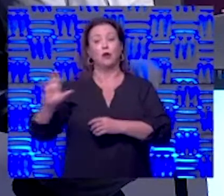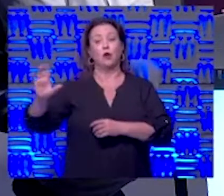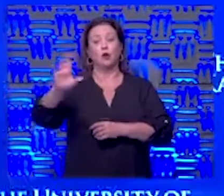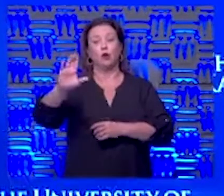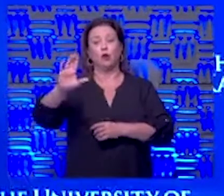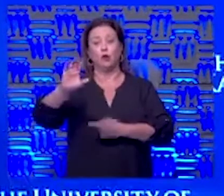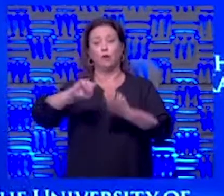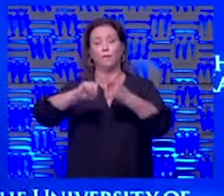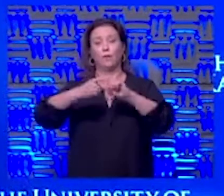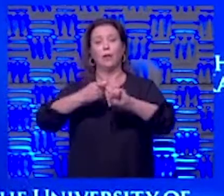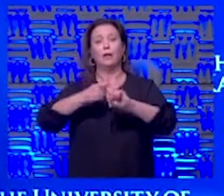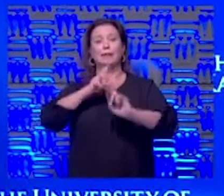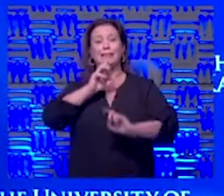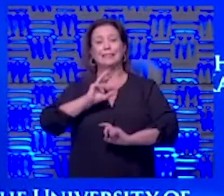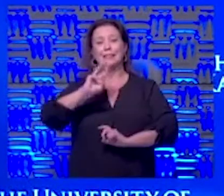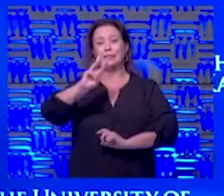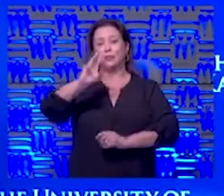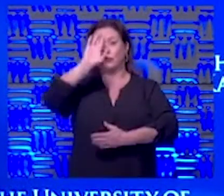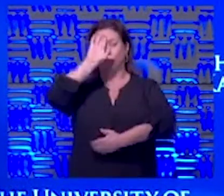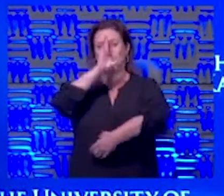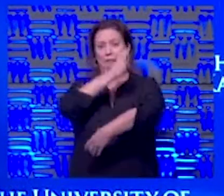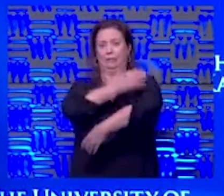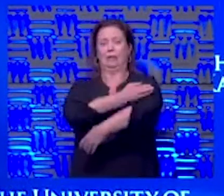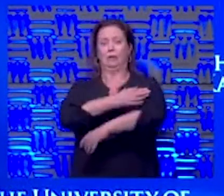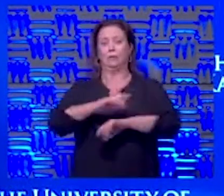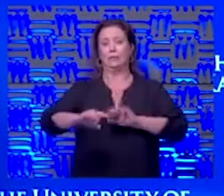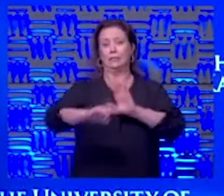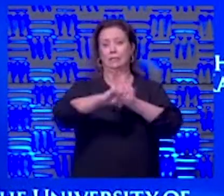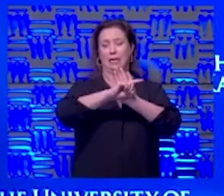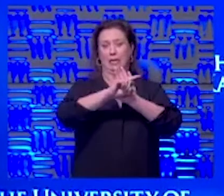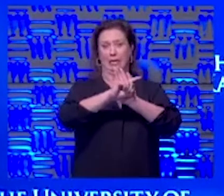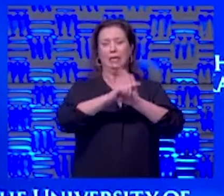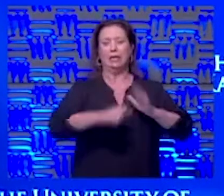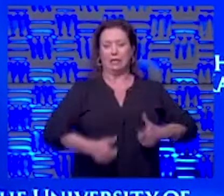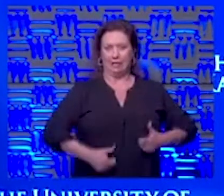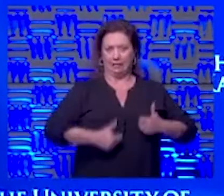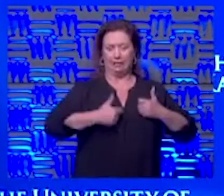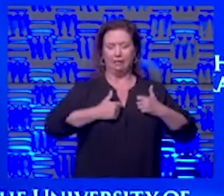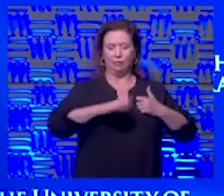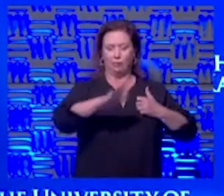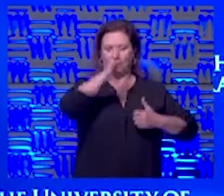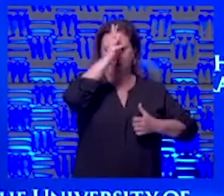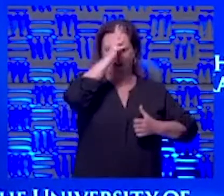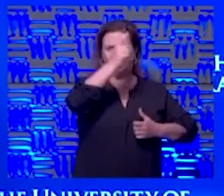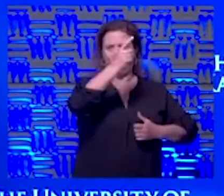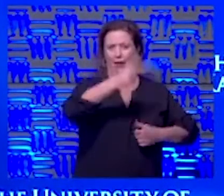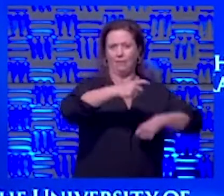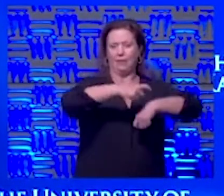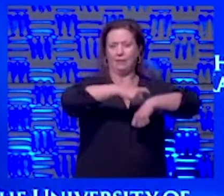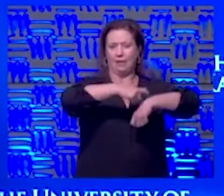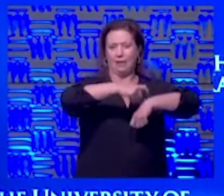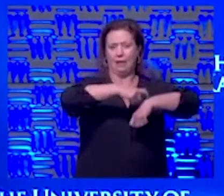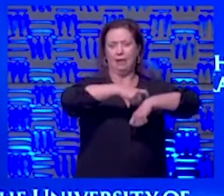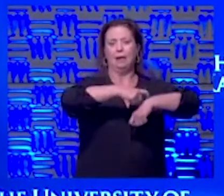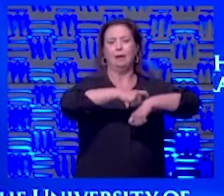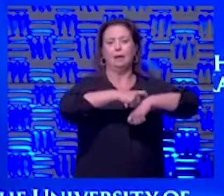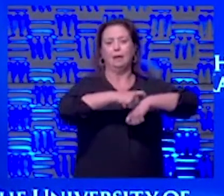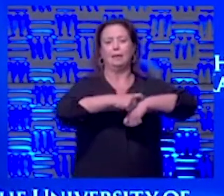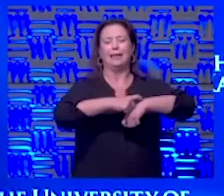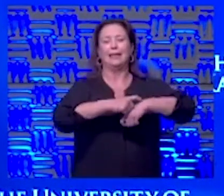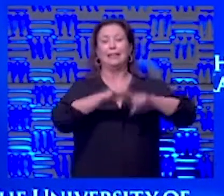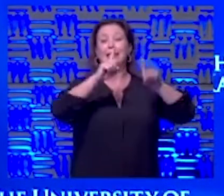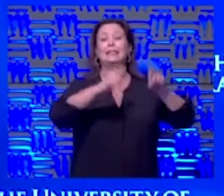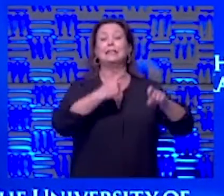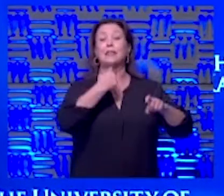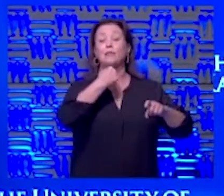6-year-old son tested negative after the father, whom he lives with, halftime tested positive. They tested him down the throat, not the